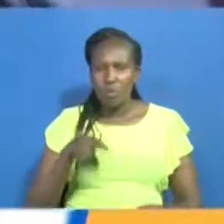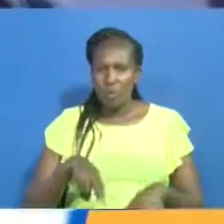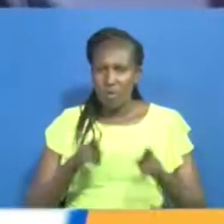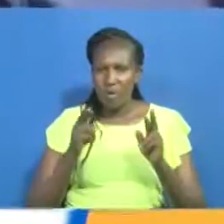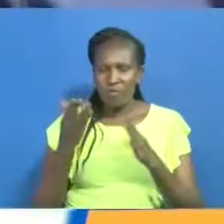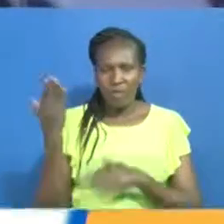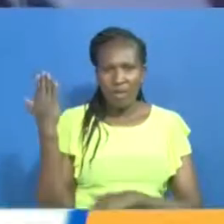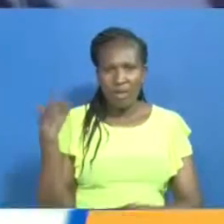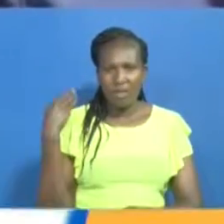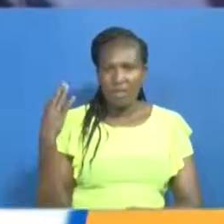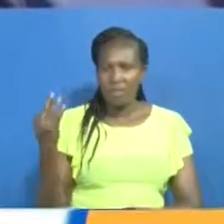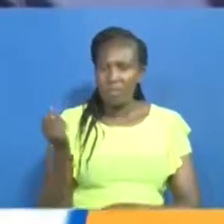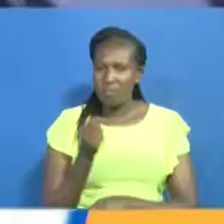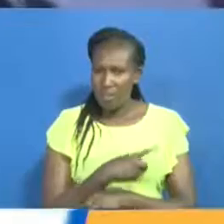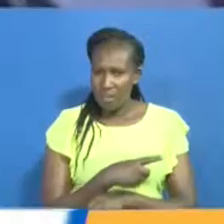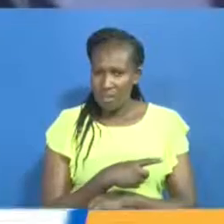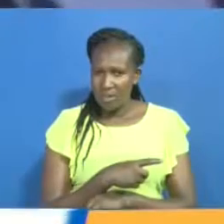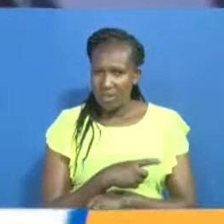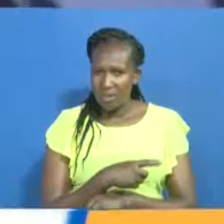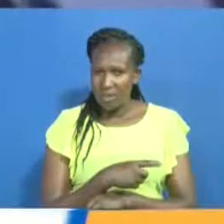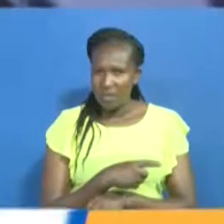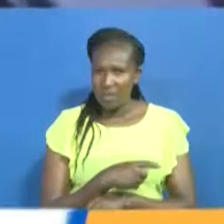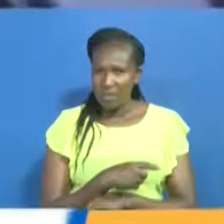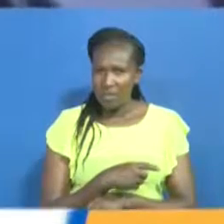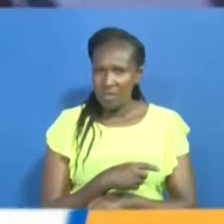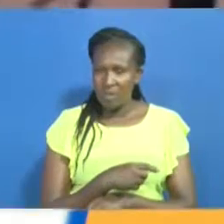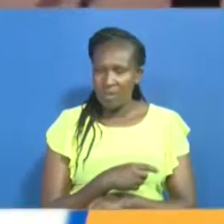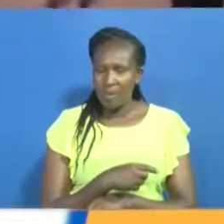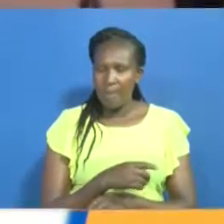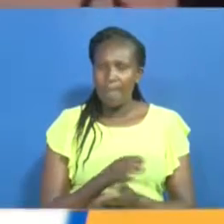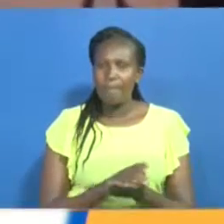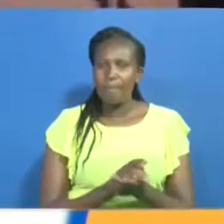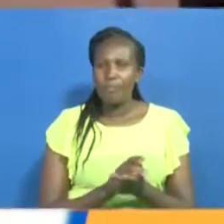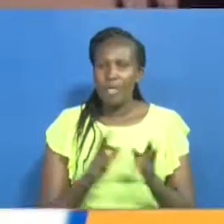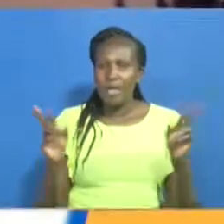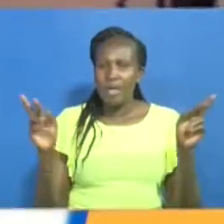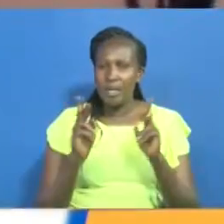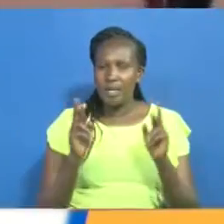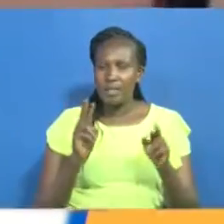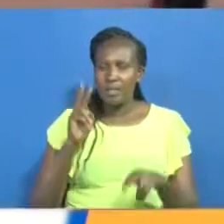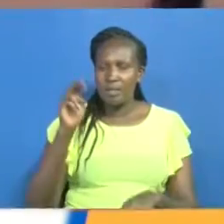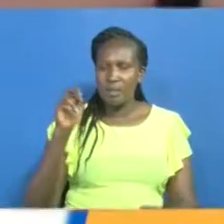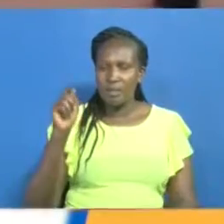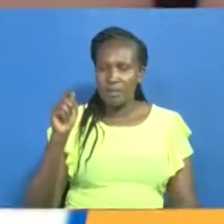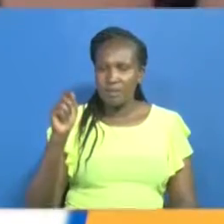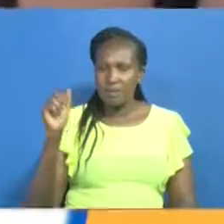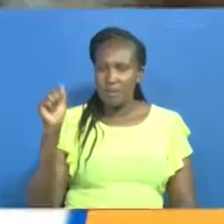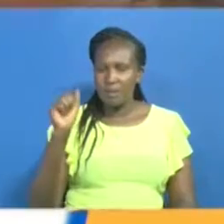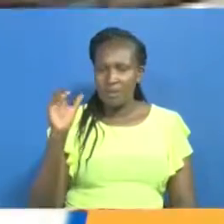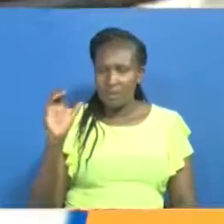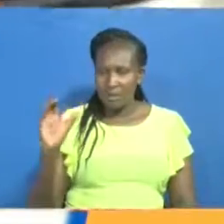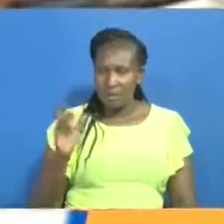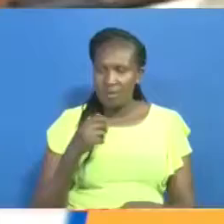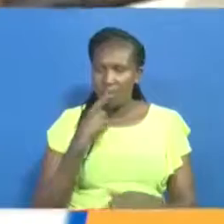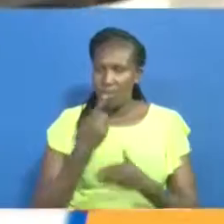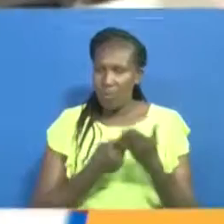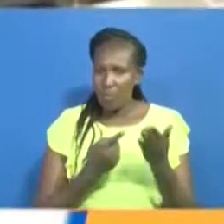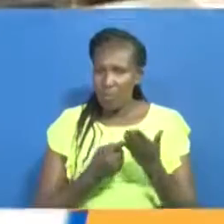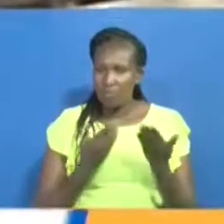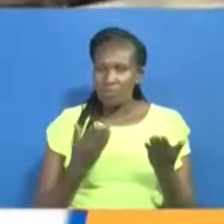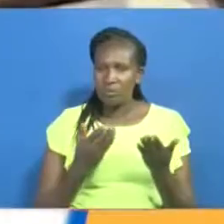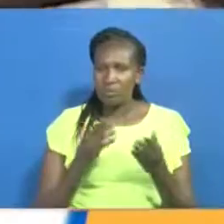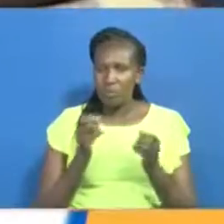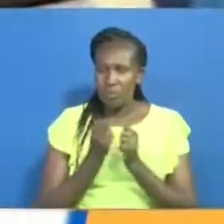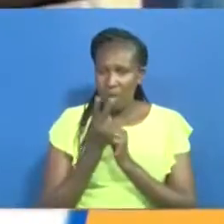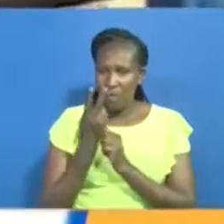last 3 months. That has had the most fatalities. Tayari NTSA imesitisha shughuli za angalau mahiriki 12